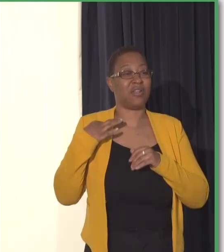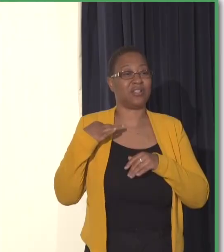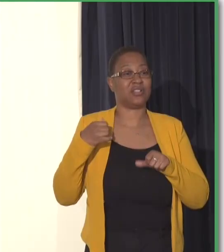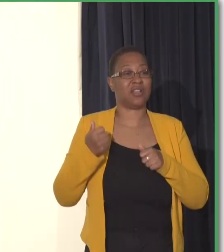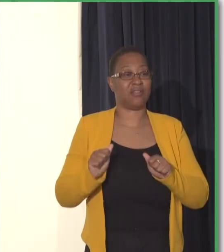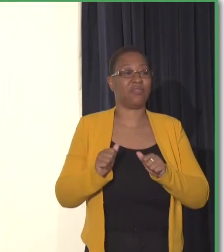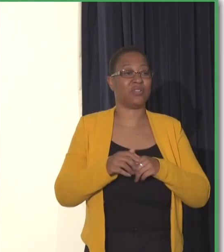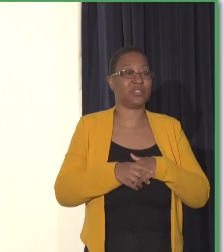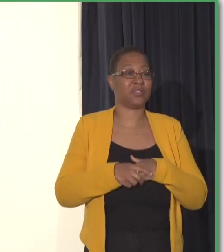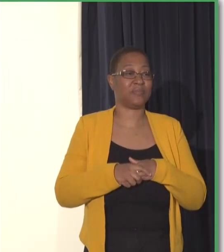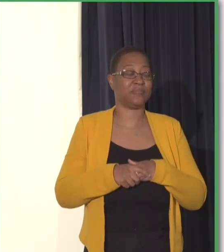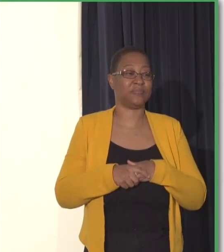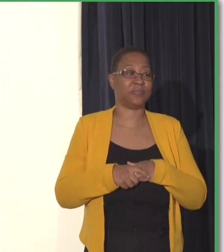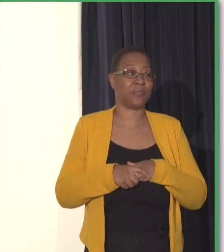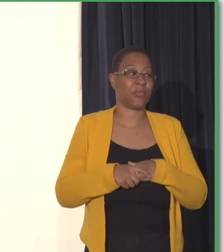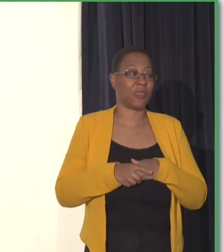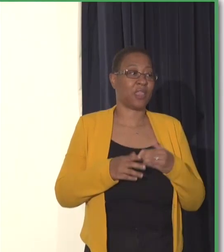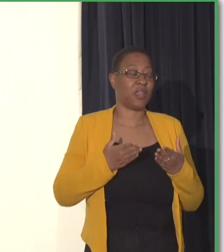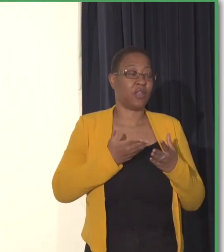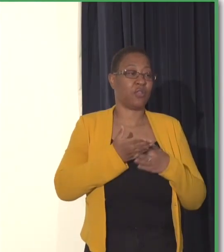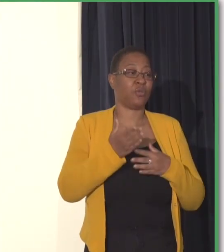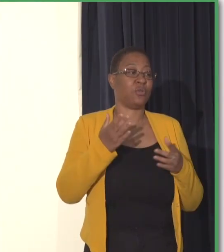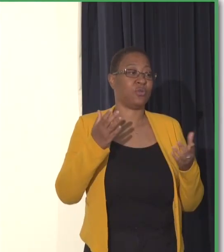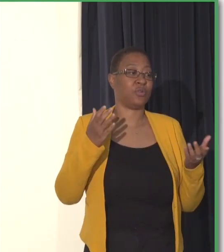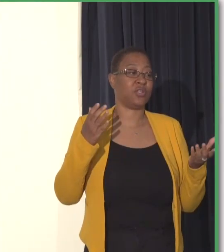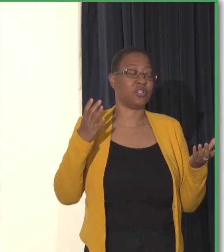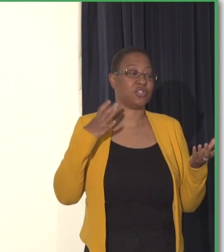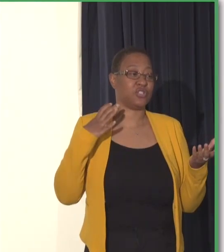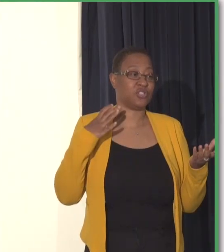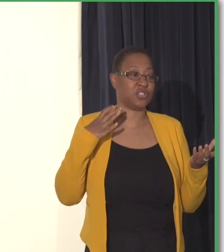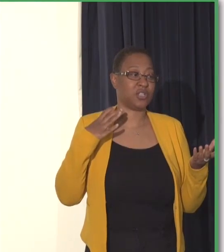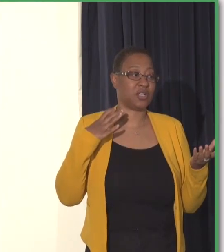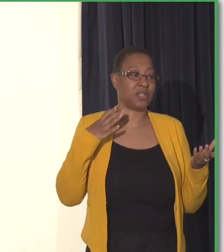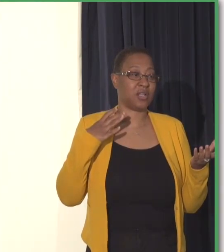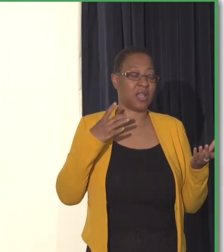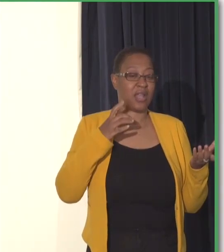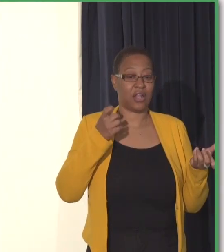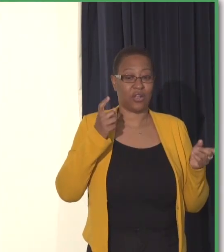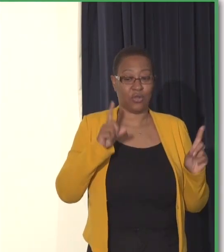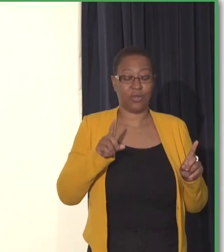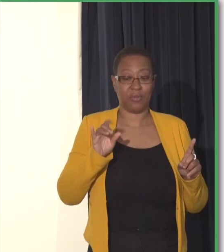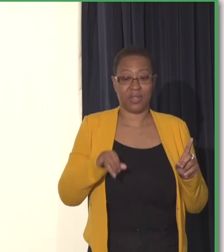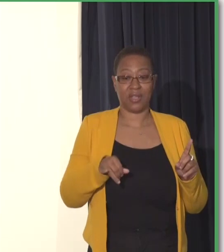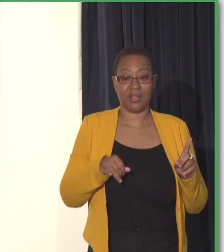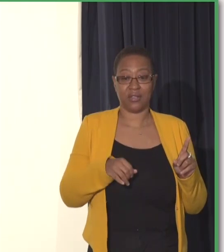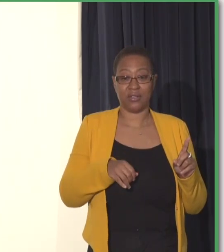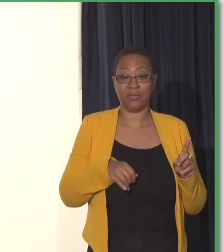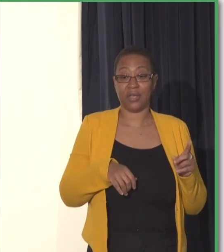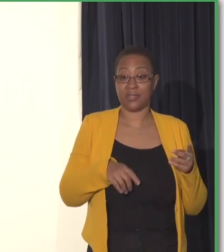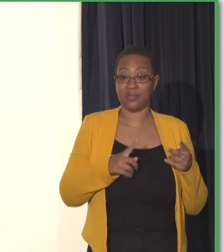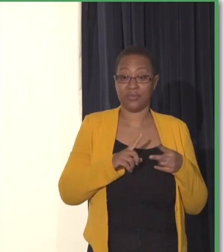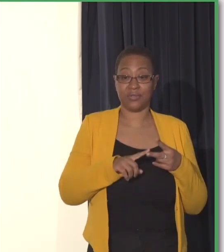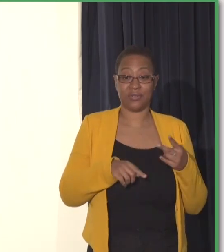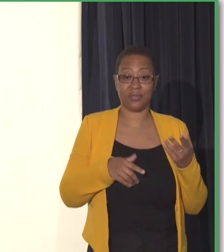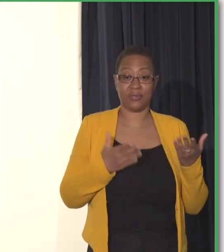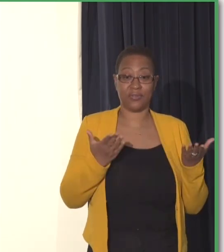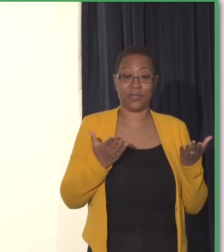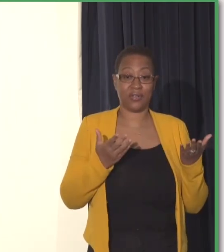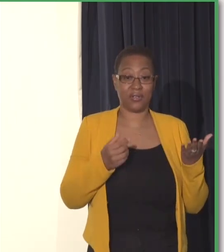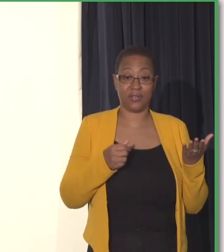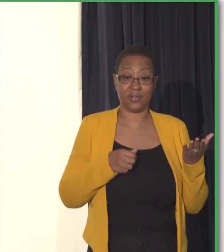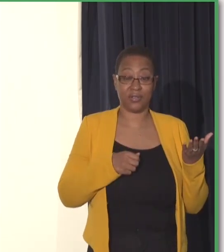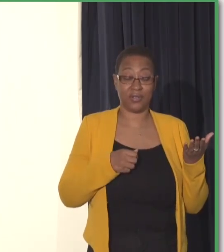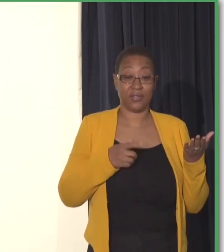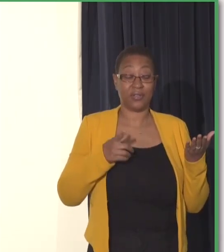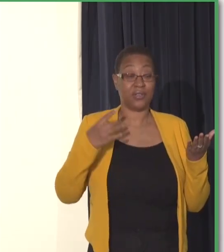efforts. Through the chair, and I do agree with that. I think they do Thank you for saying that. a magnificent job for us,